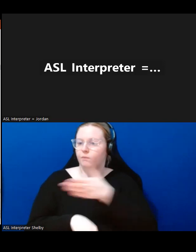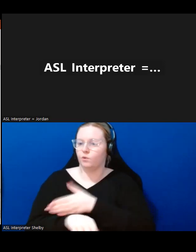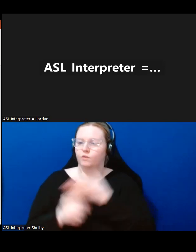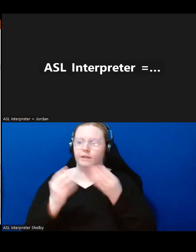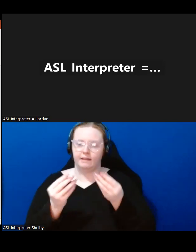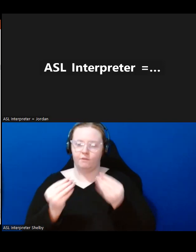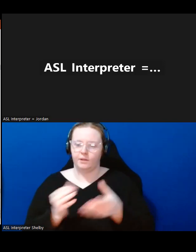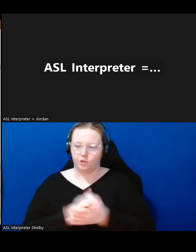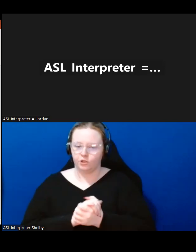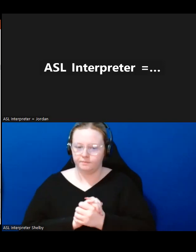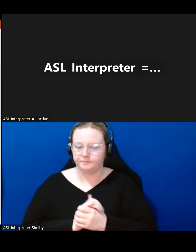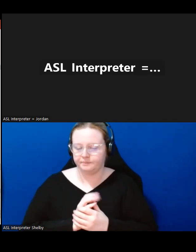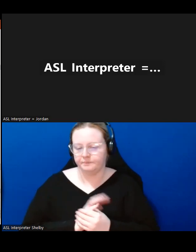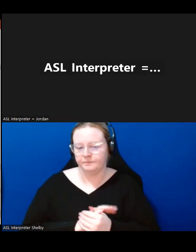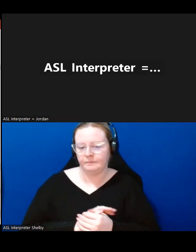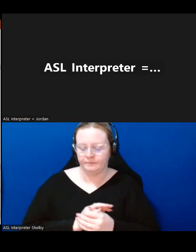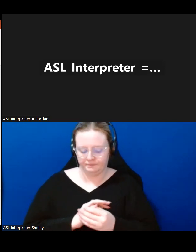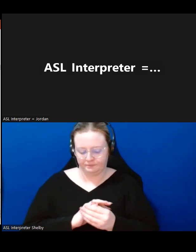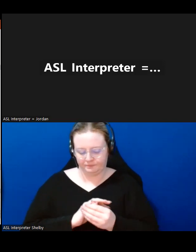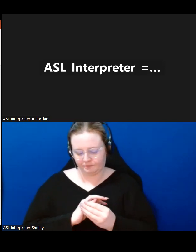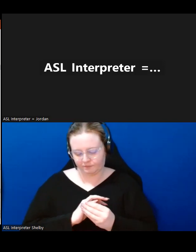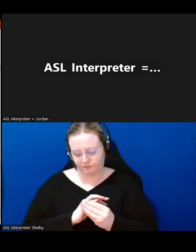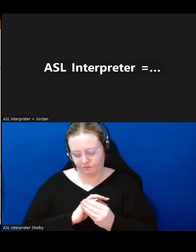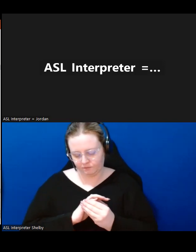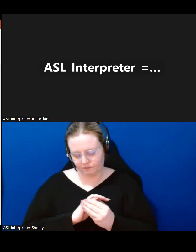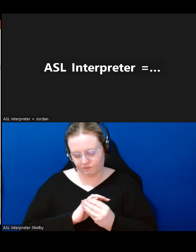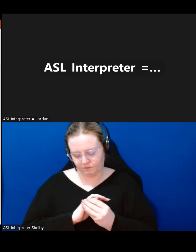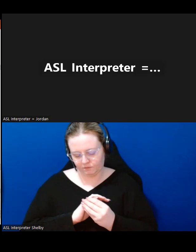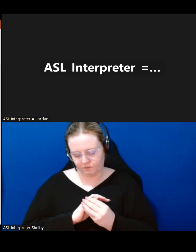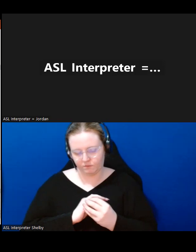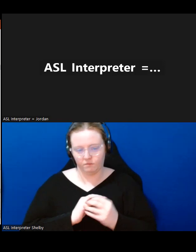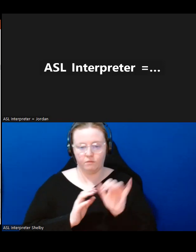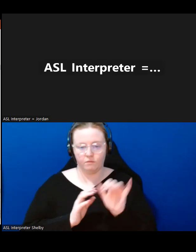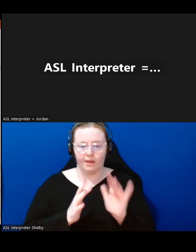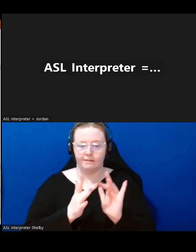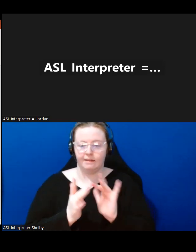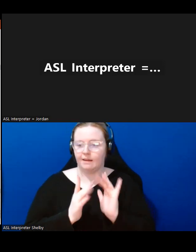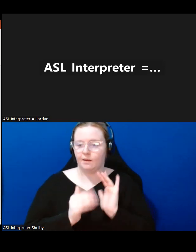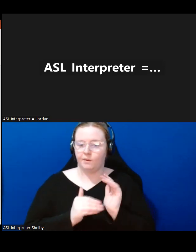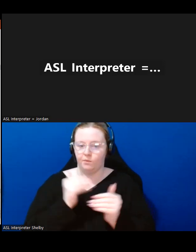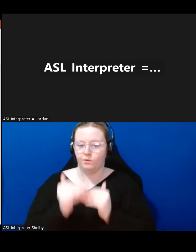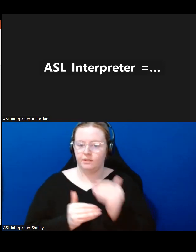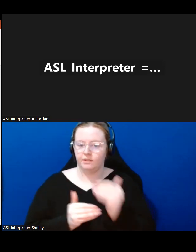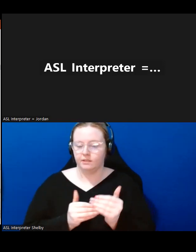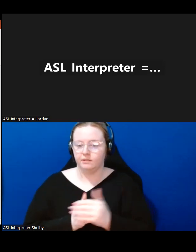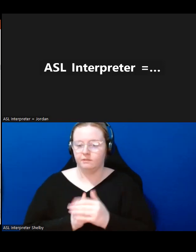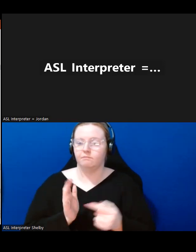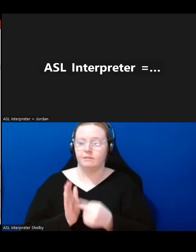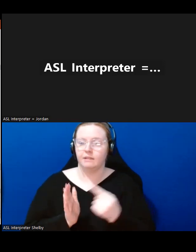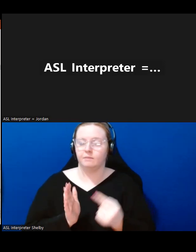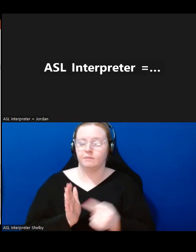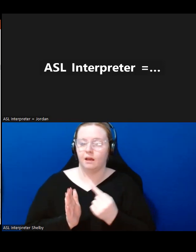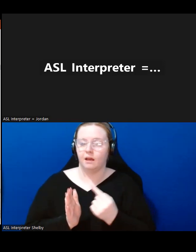have for the community. So the network works that way as well. And sometimes we don't highlight that